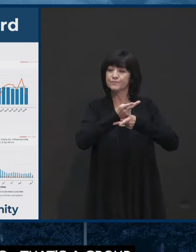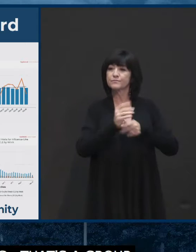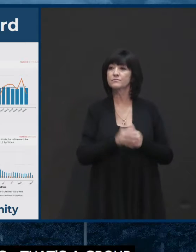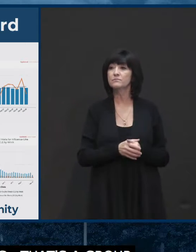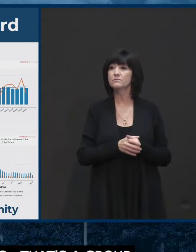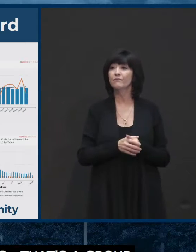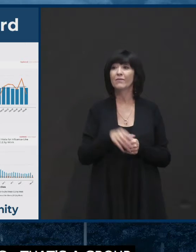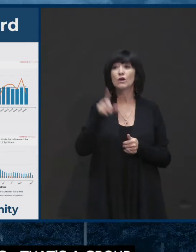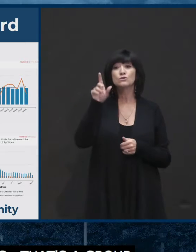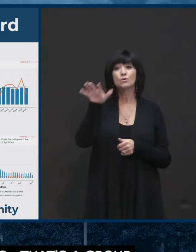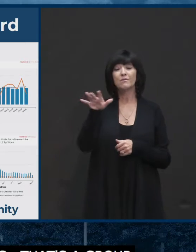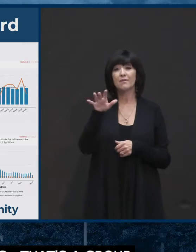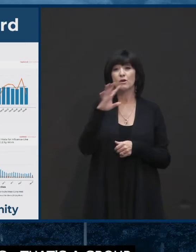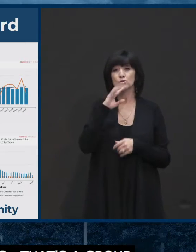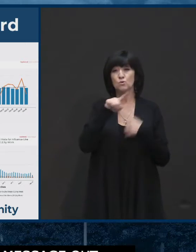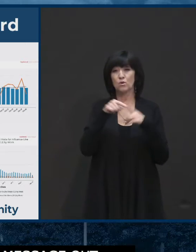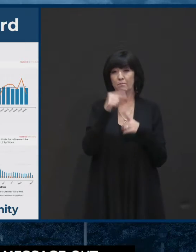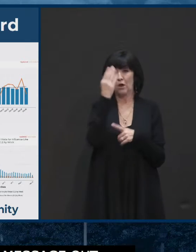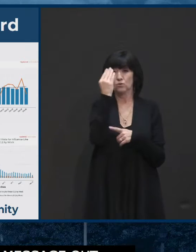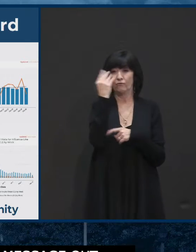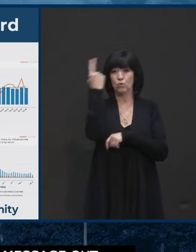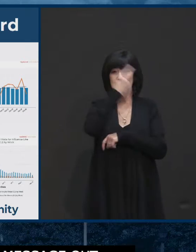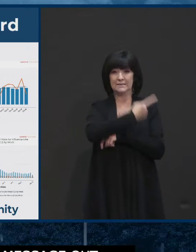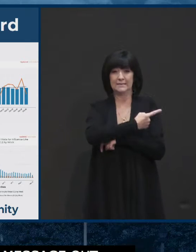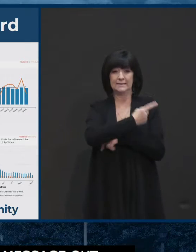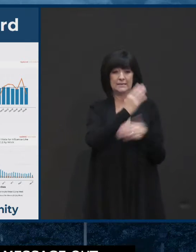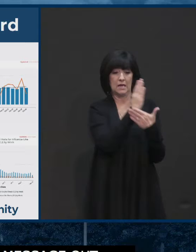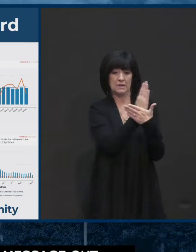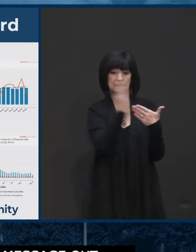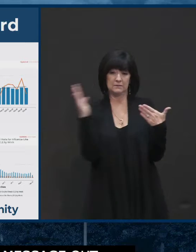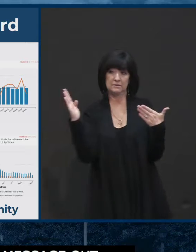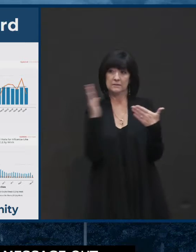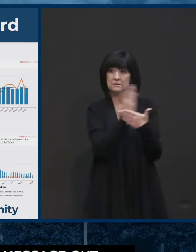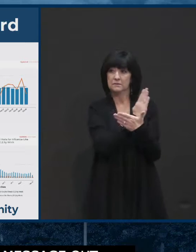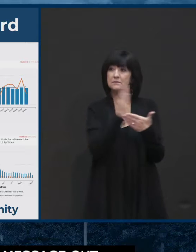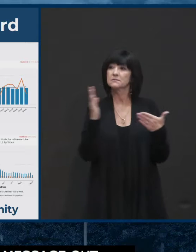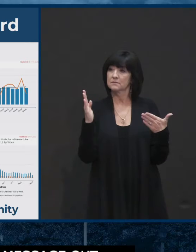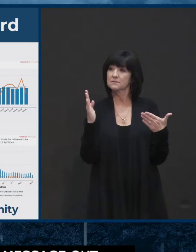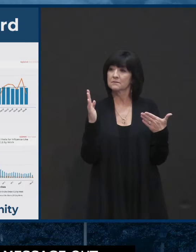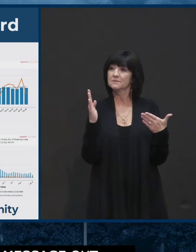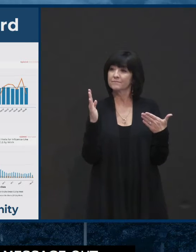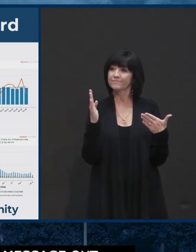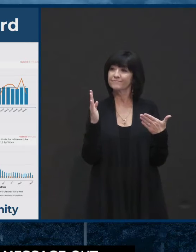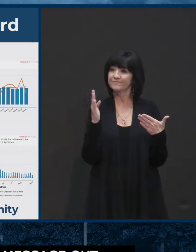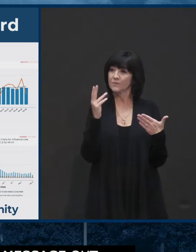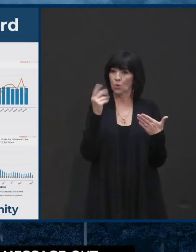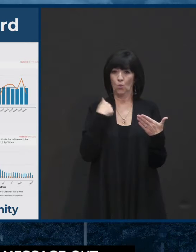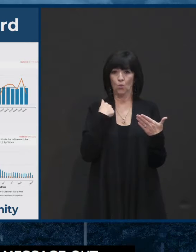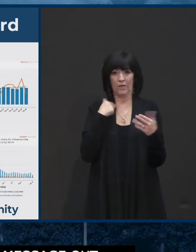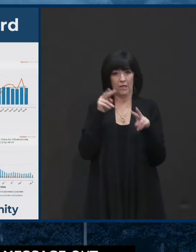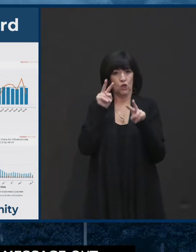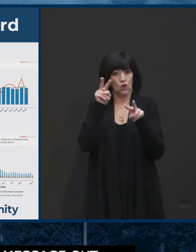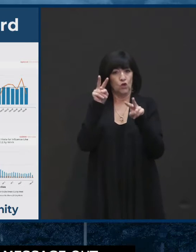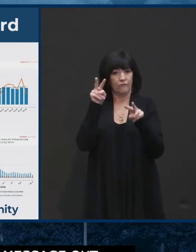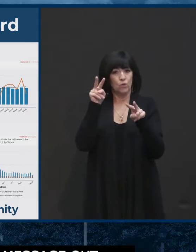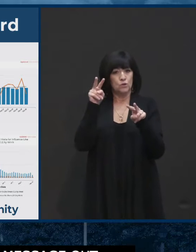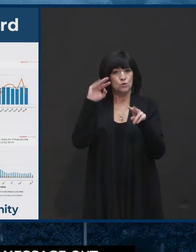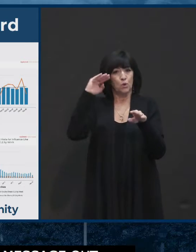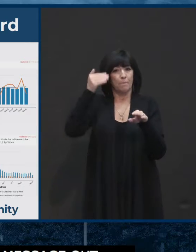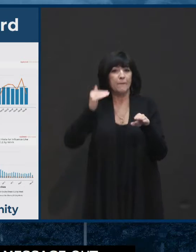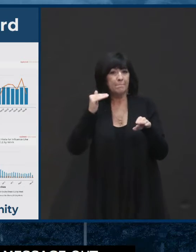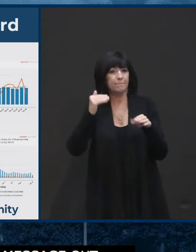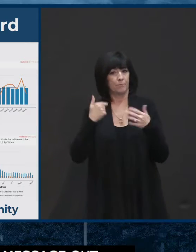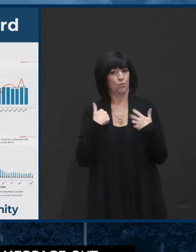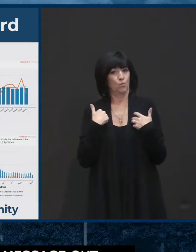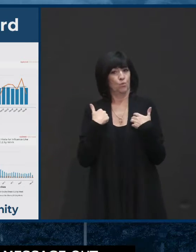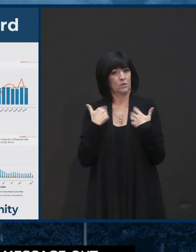14-day view. Current hospitalizations are flattened out at a level higher than where we want them to be. Today it was in the 90s, but it